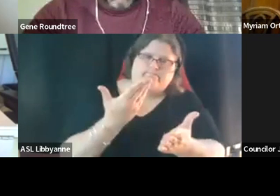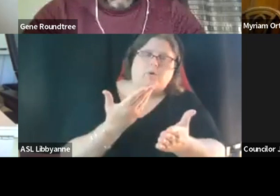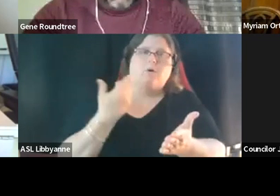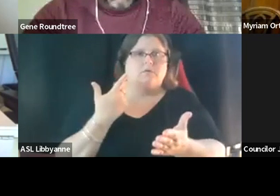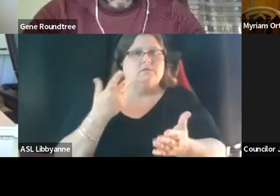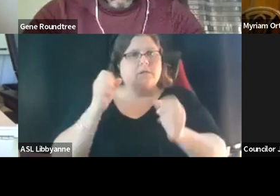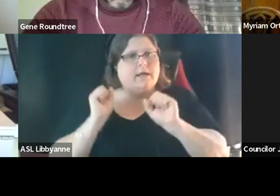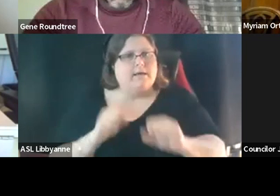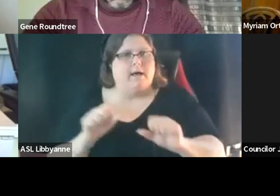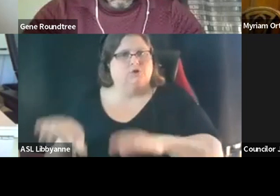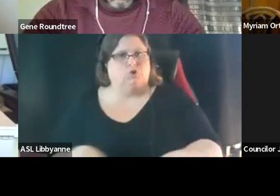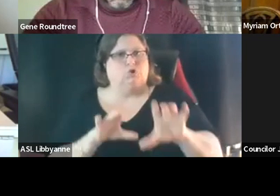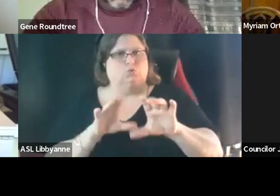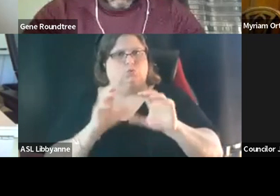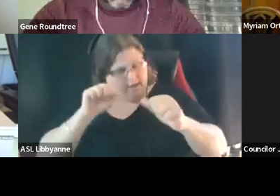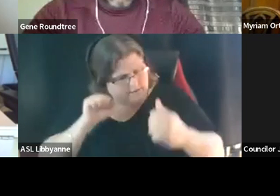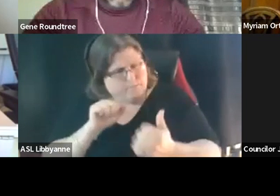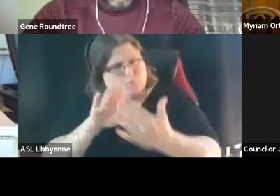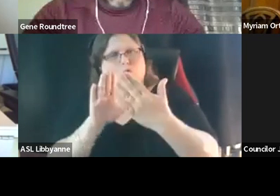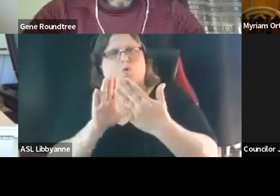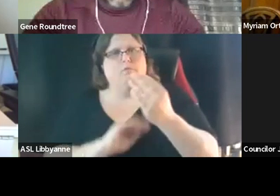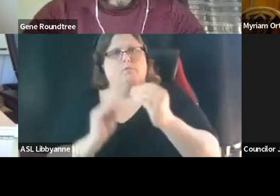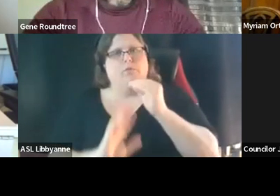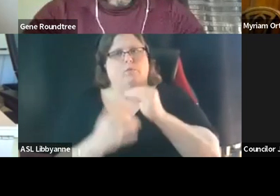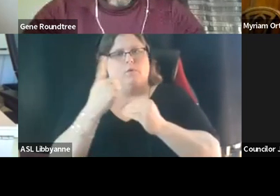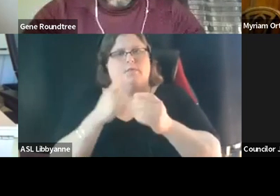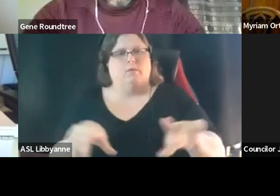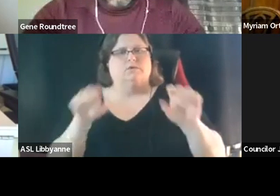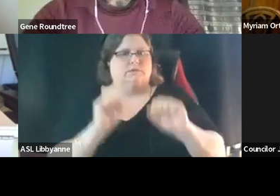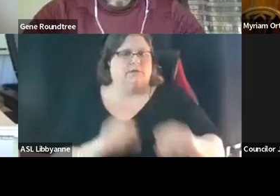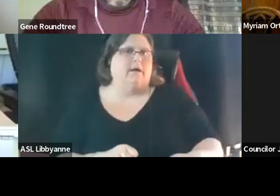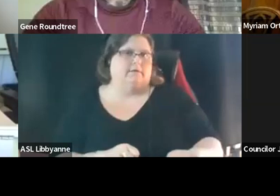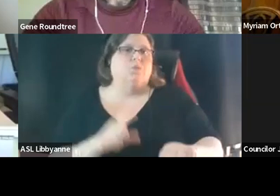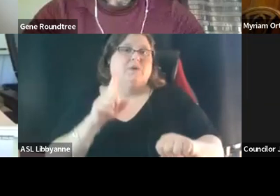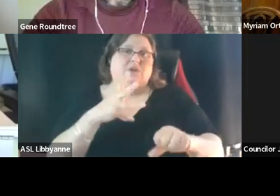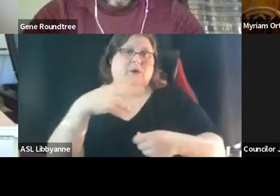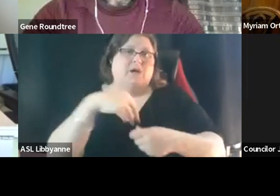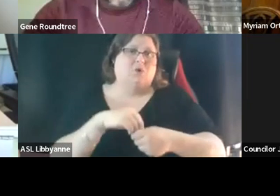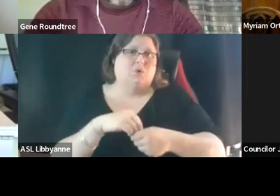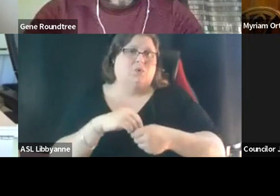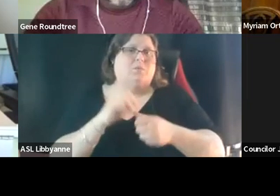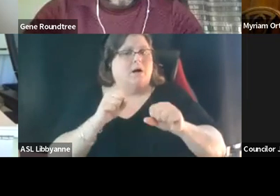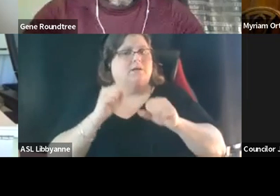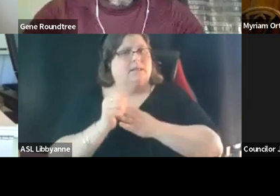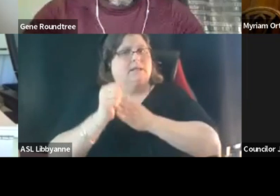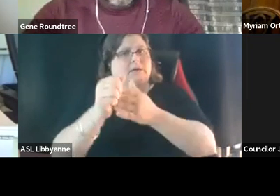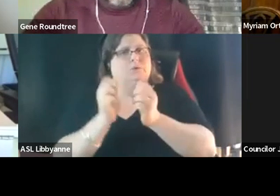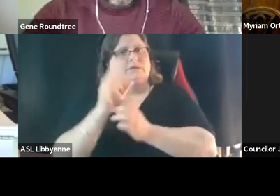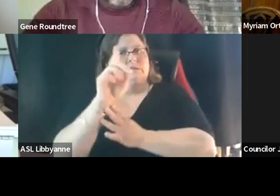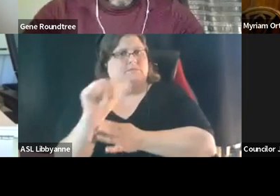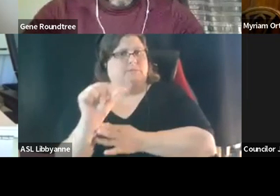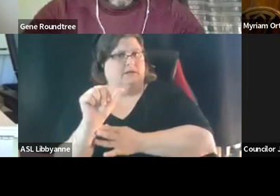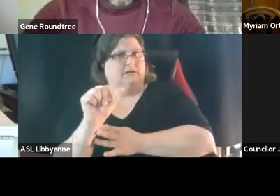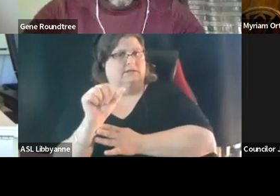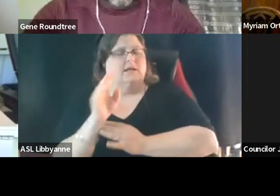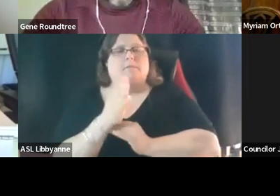the success of our multilingual learners, including those with disabilities, BPS will be better